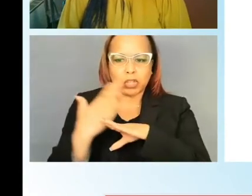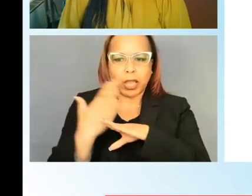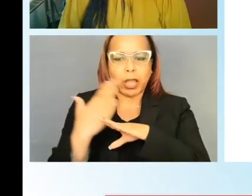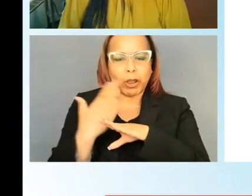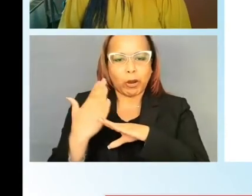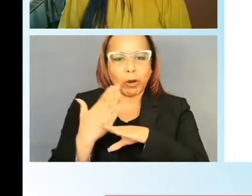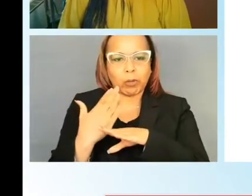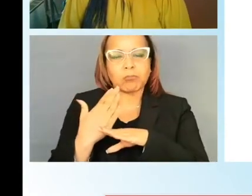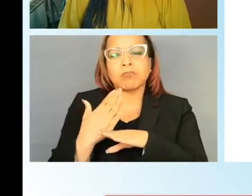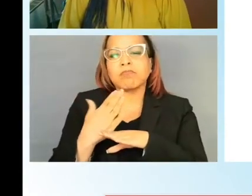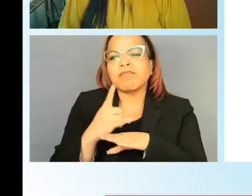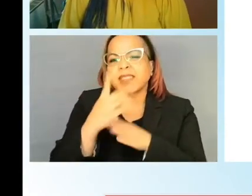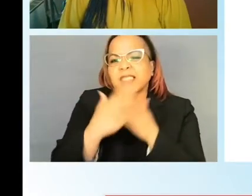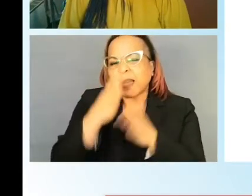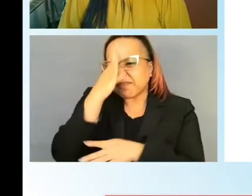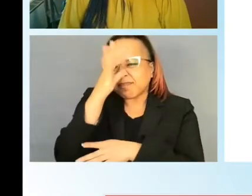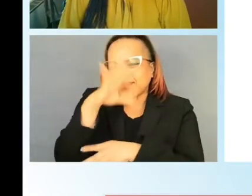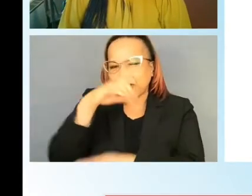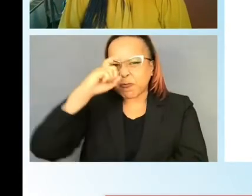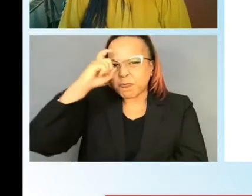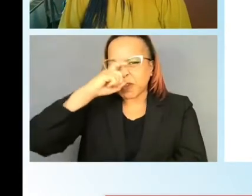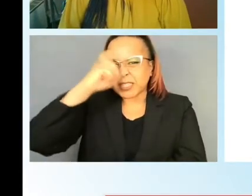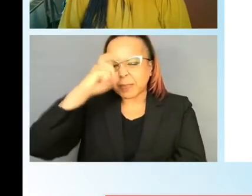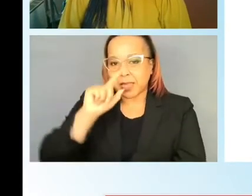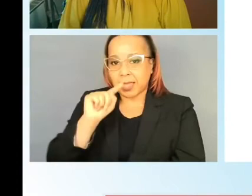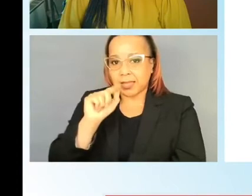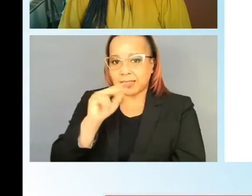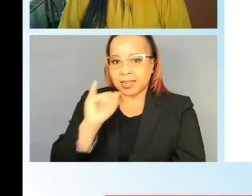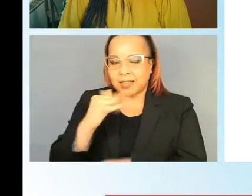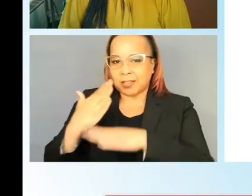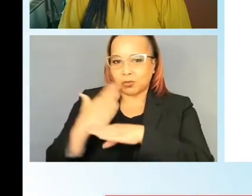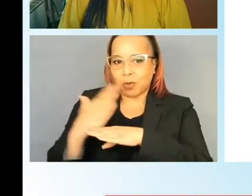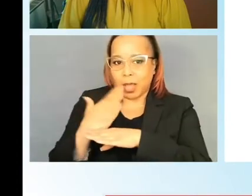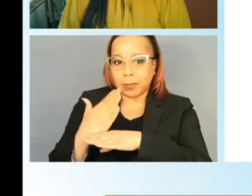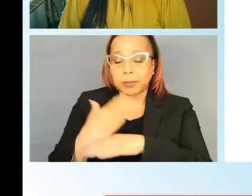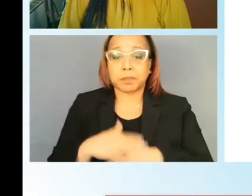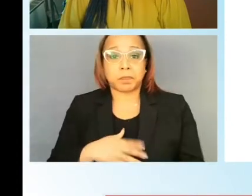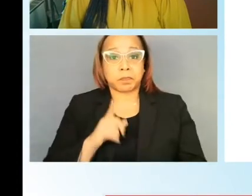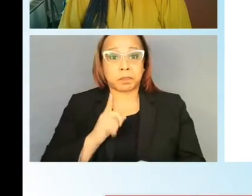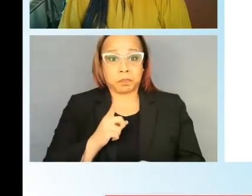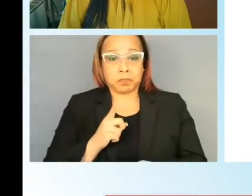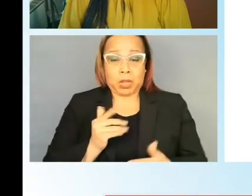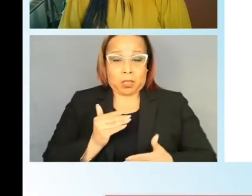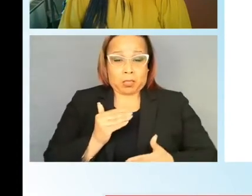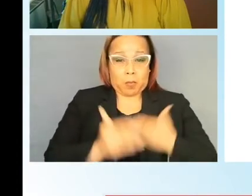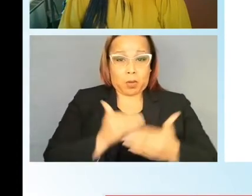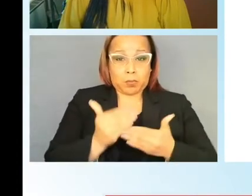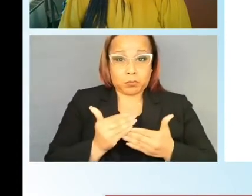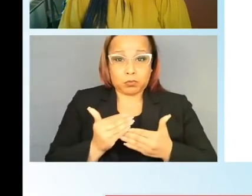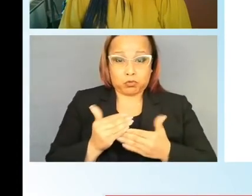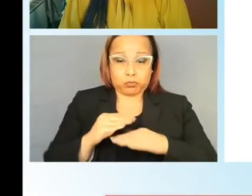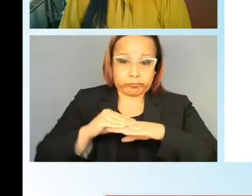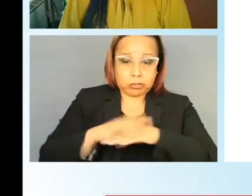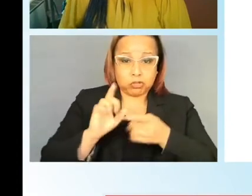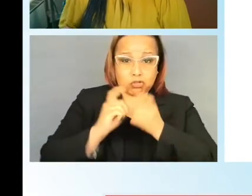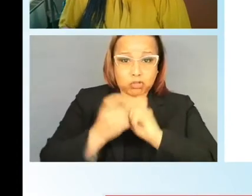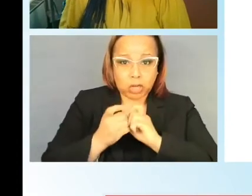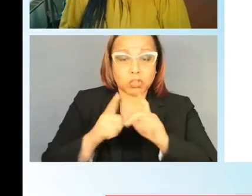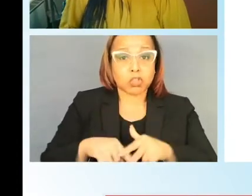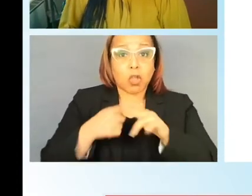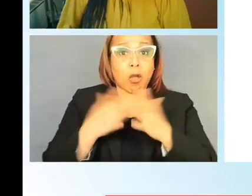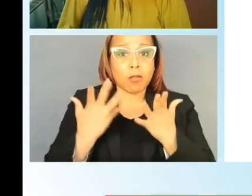a nugget of wisdom that Tanika dropped, which is the momentum to bring change starts with us connecting with one